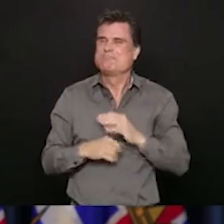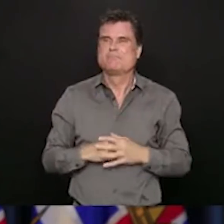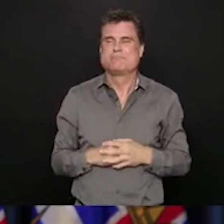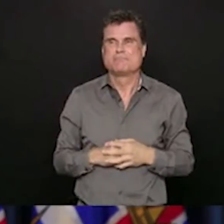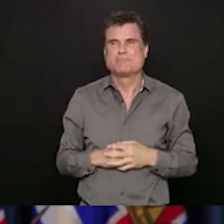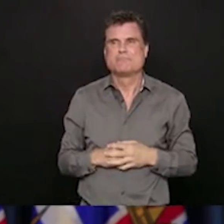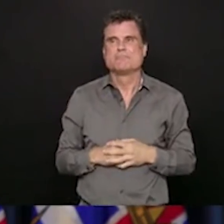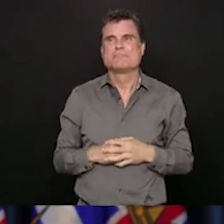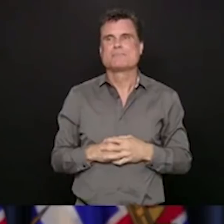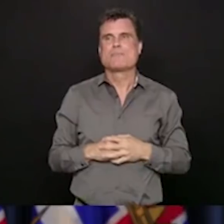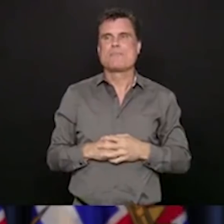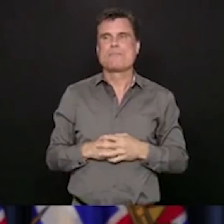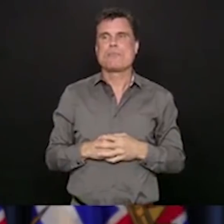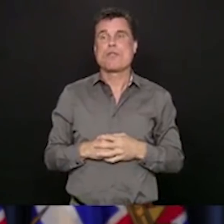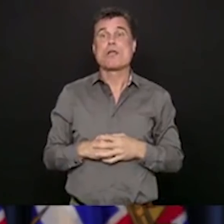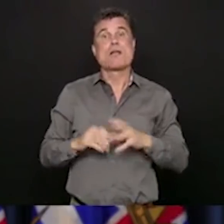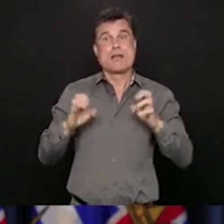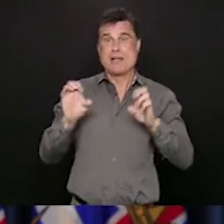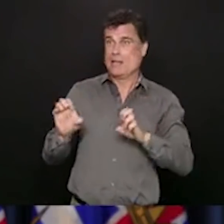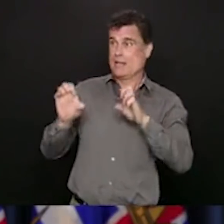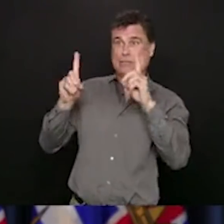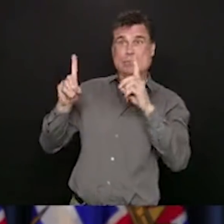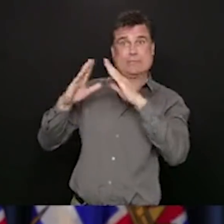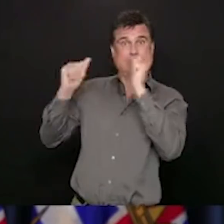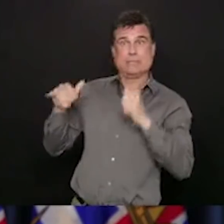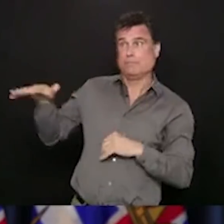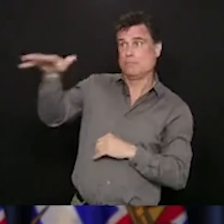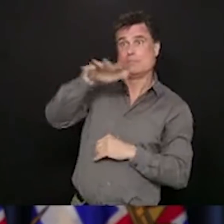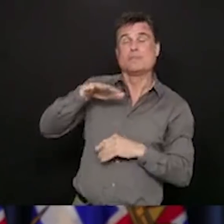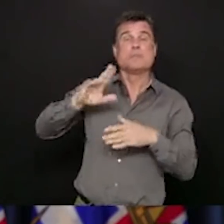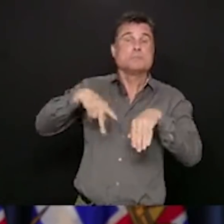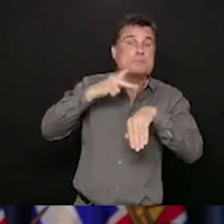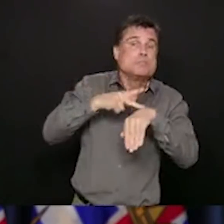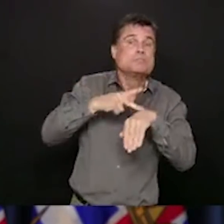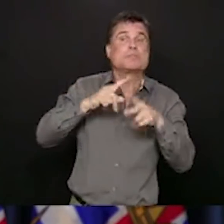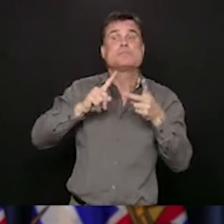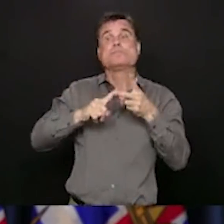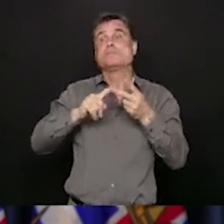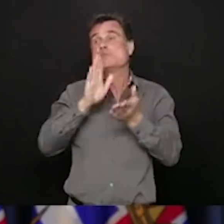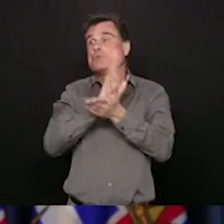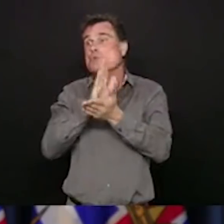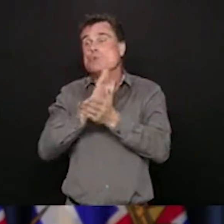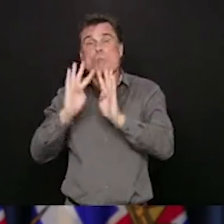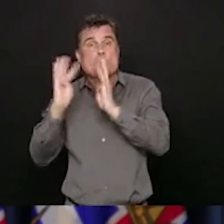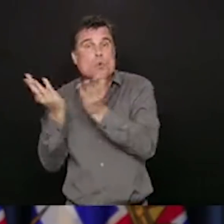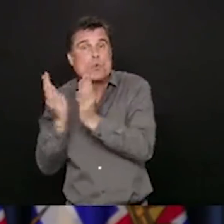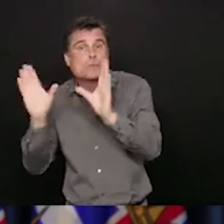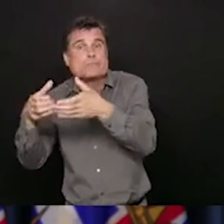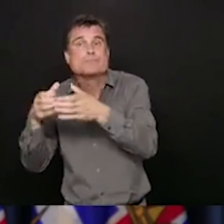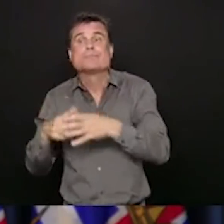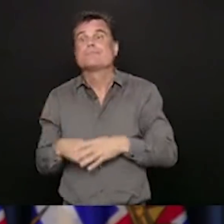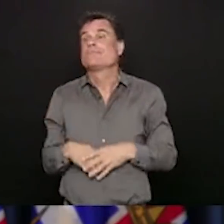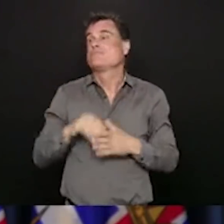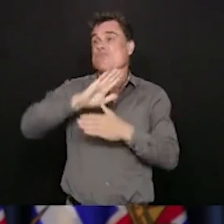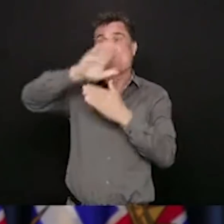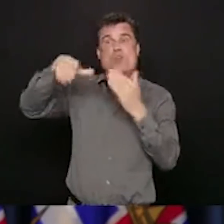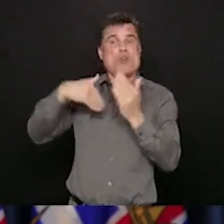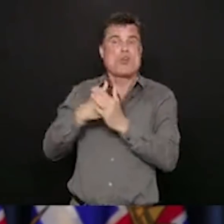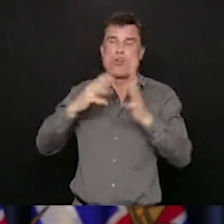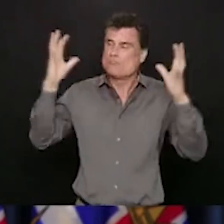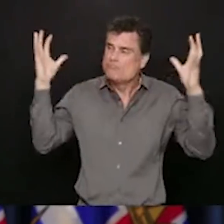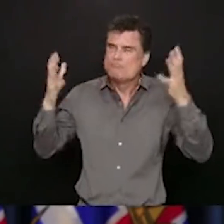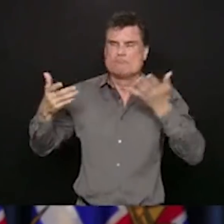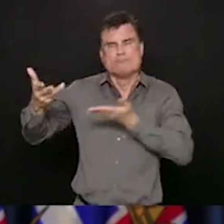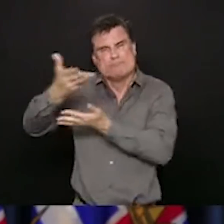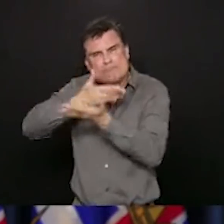staff, teachers, administrators, trustees, to make that happen. Always focusing on what's in the best interest of British Columbians, as you would